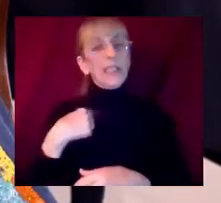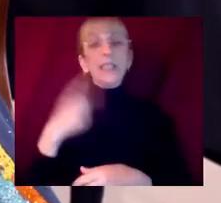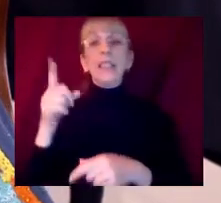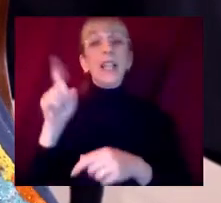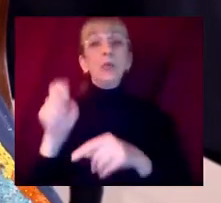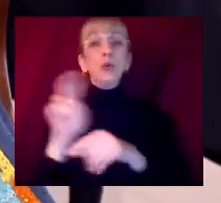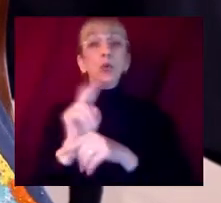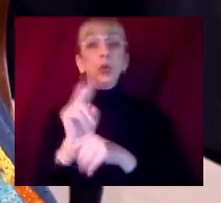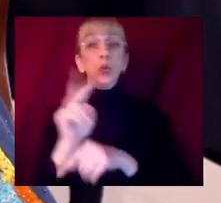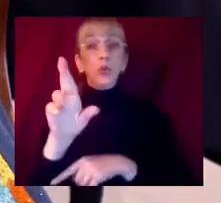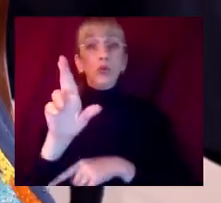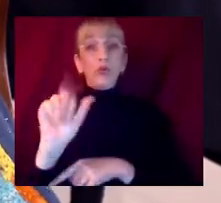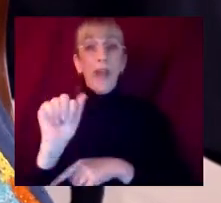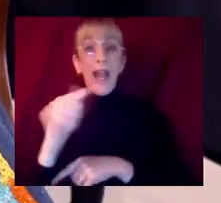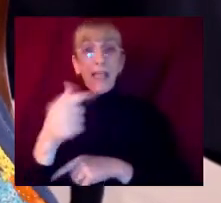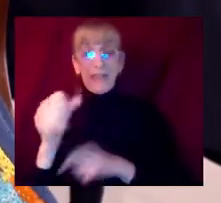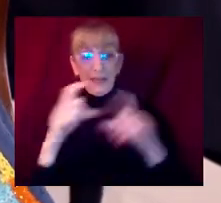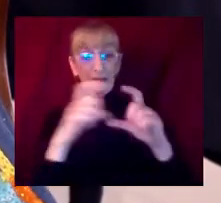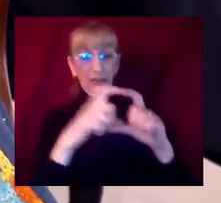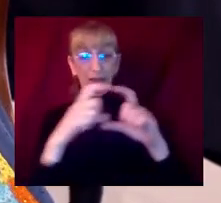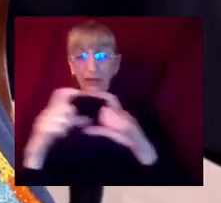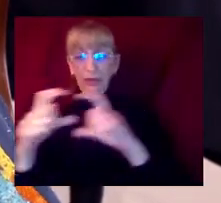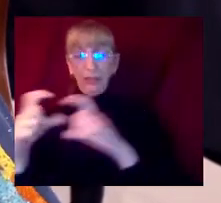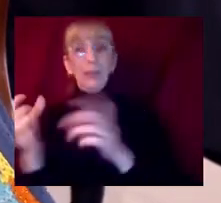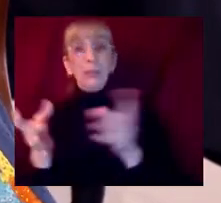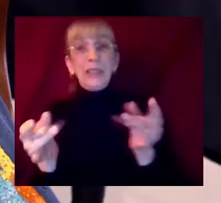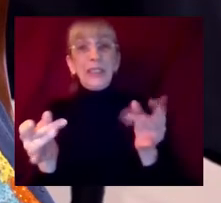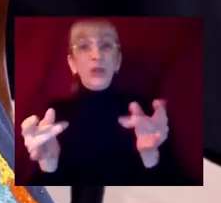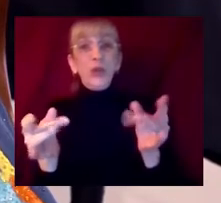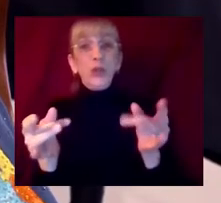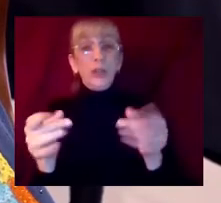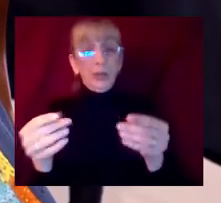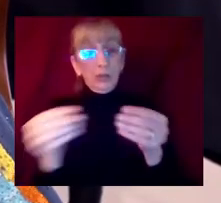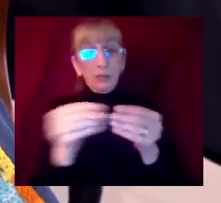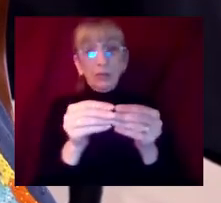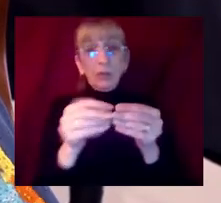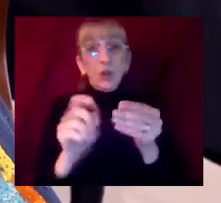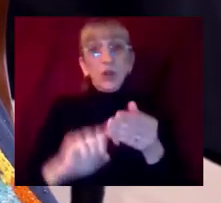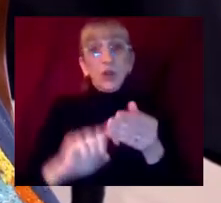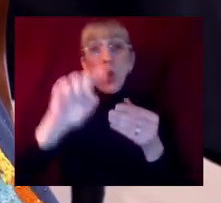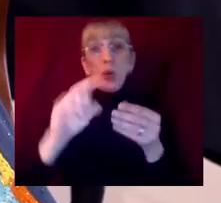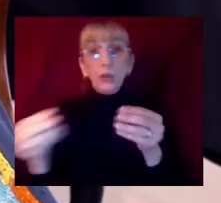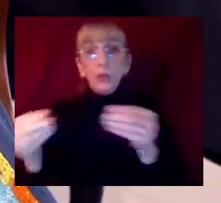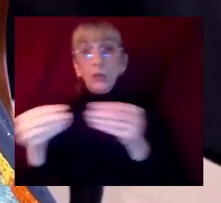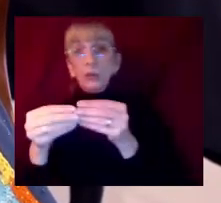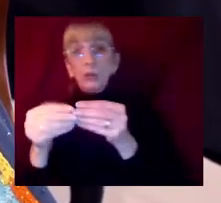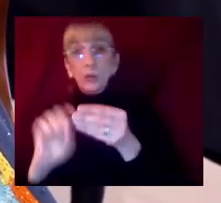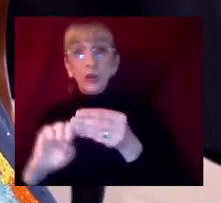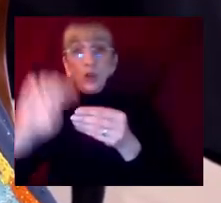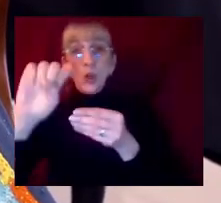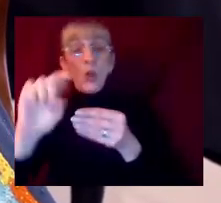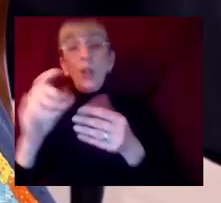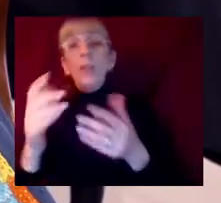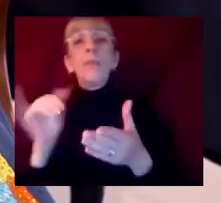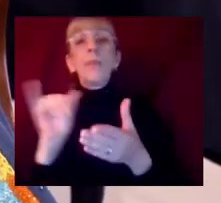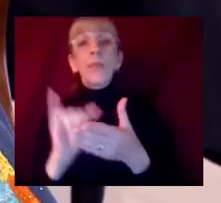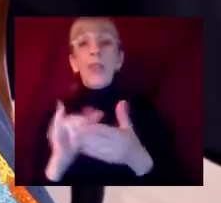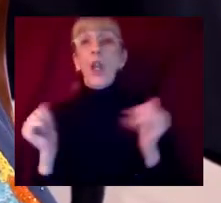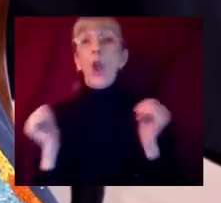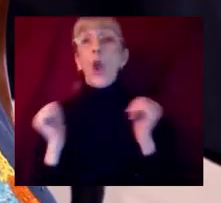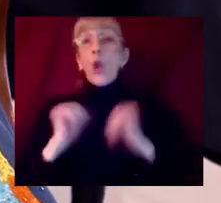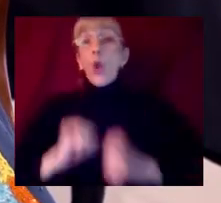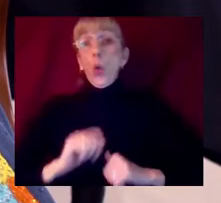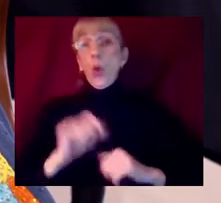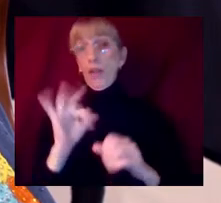she read this story from Joseph in the Bible and the little coat of many colors. But the song itself really talks